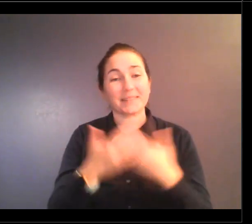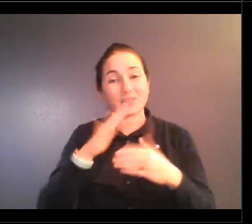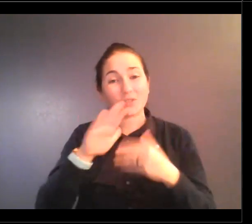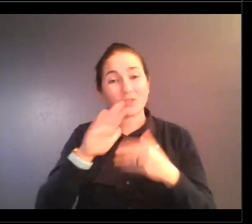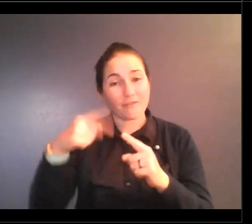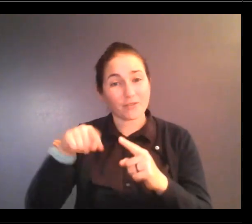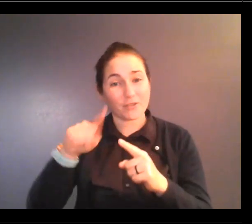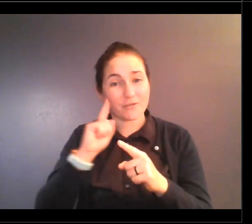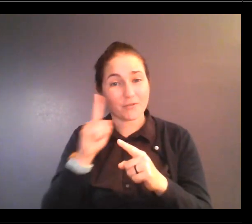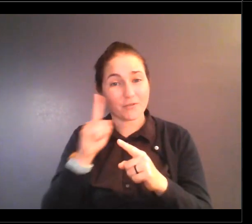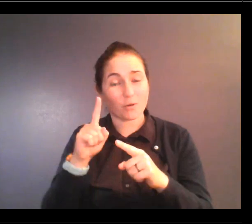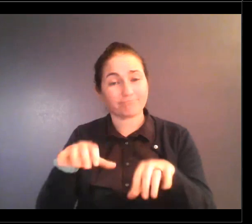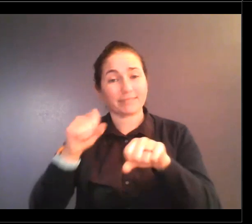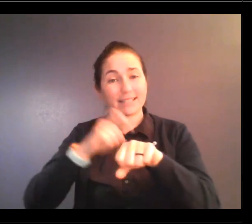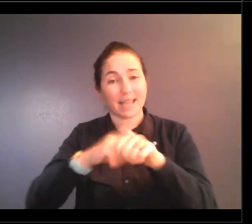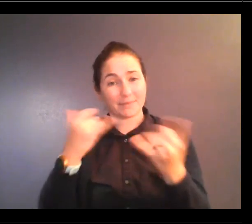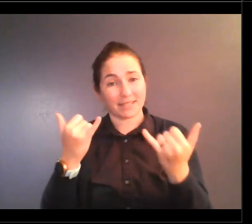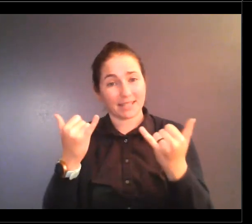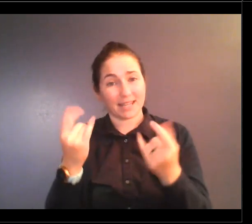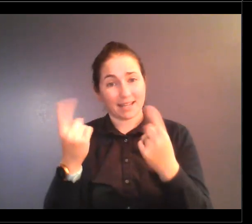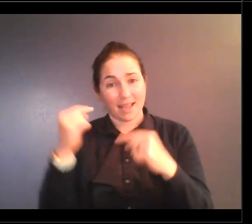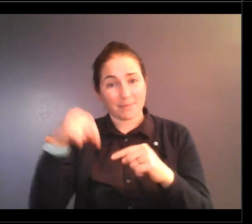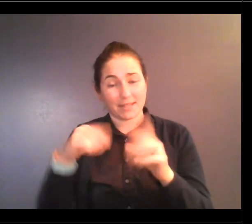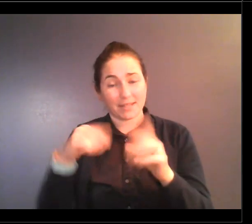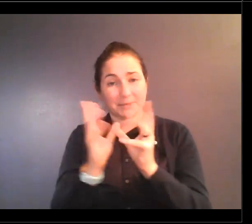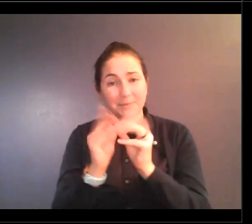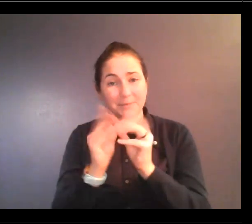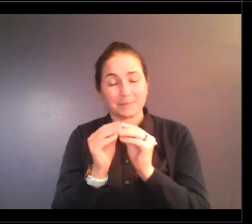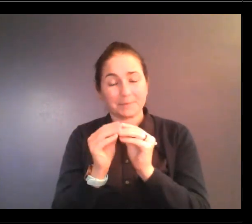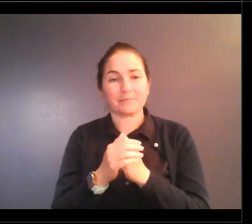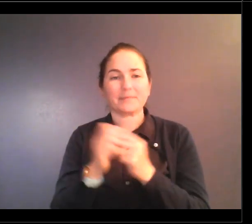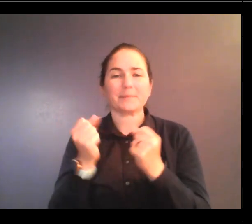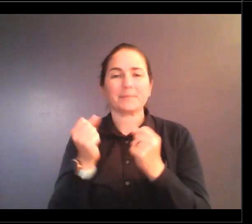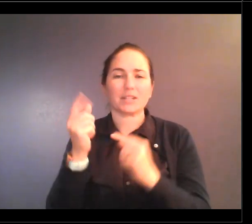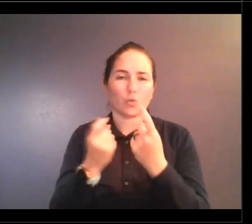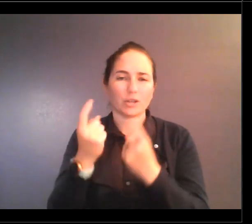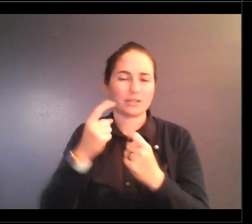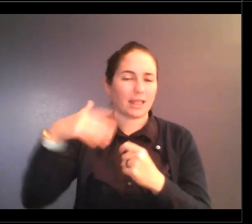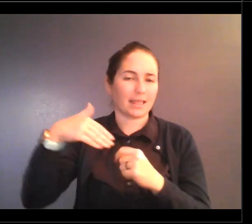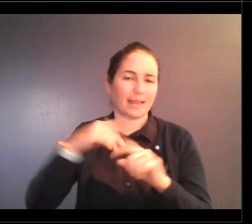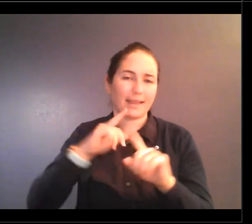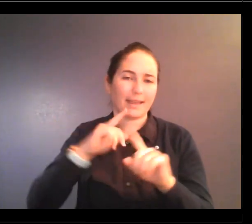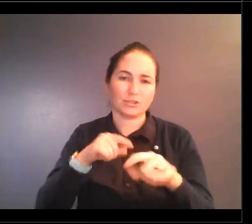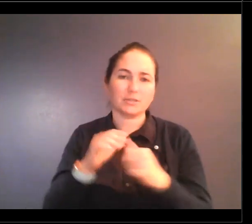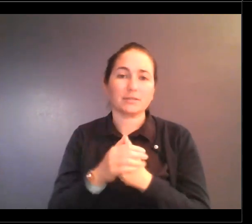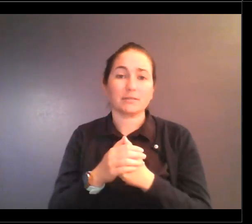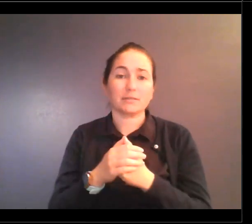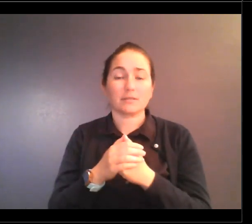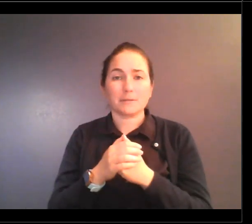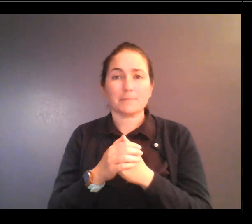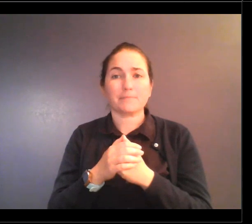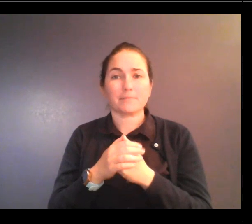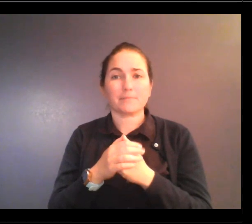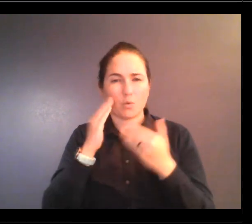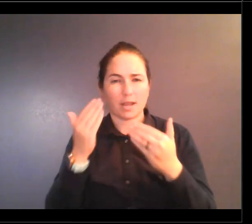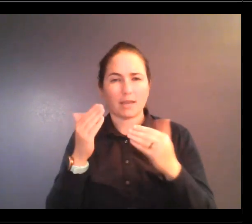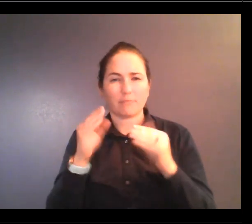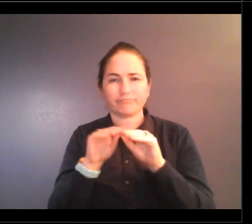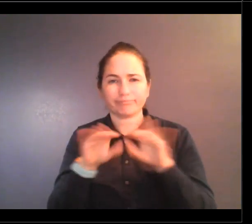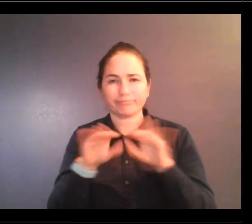for taking time out of your day to be with us. There were a number of questions that didn't get answered. I've just sent around a link to